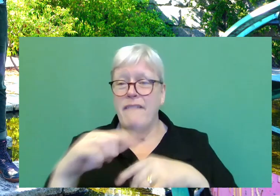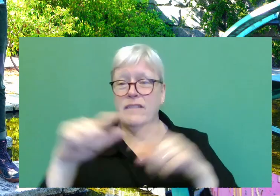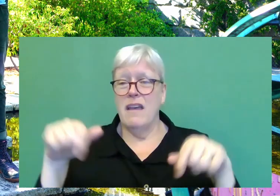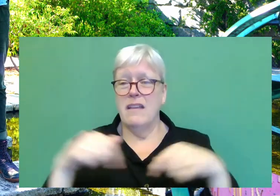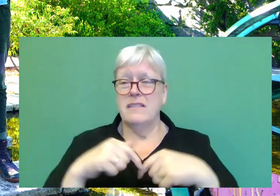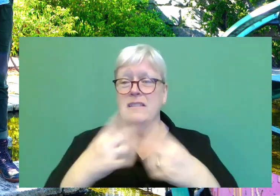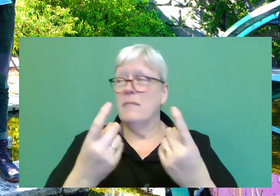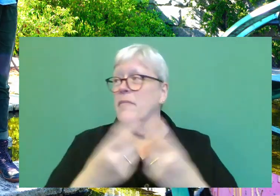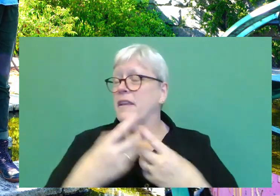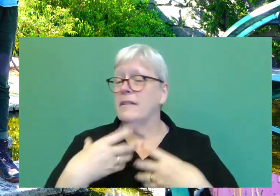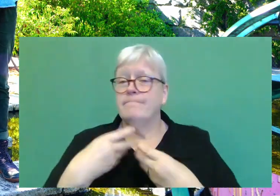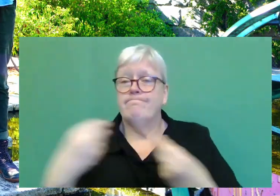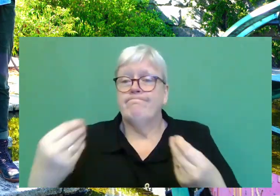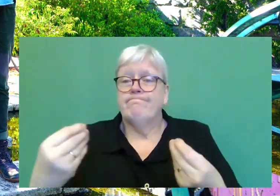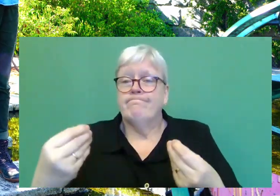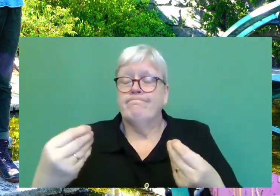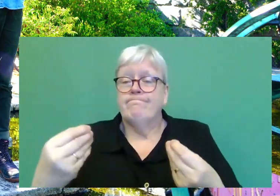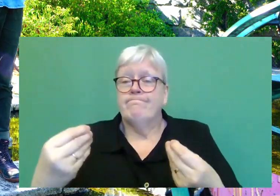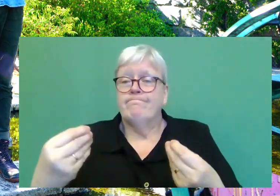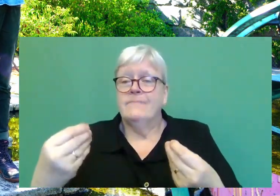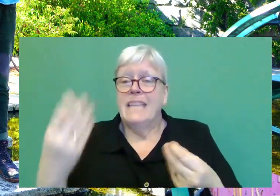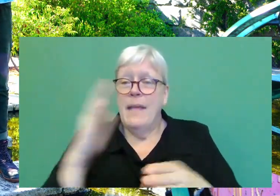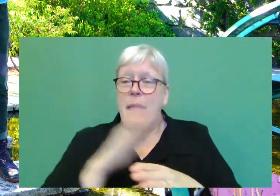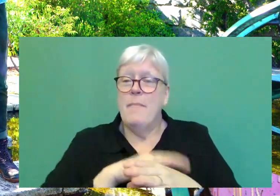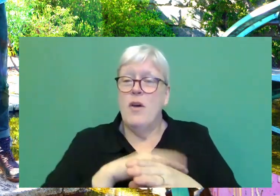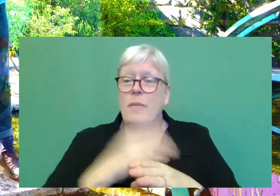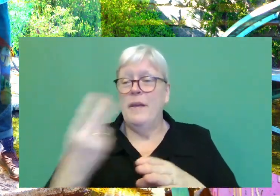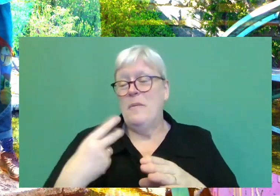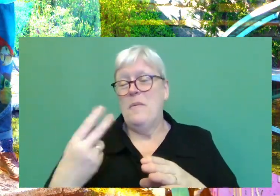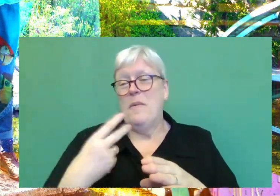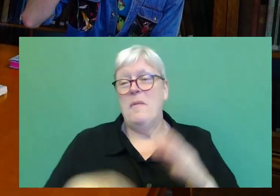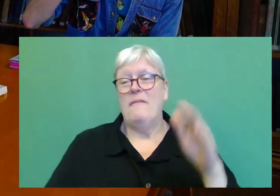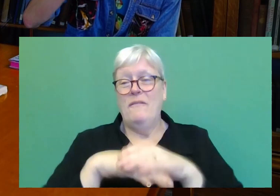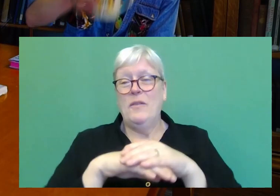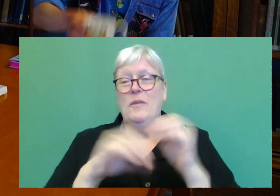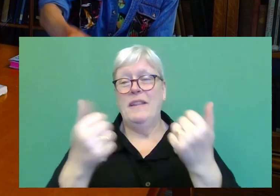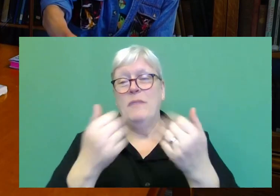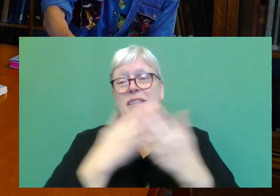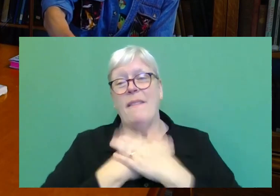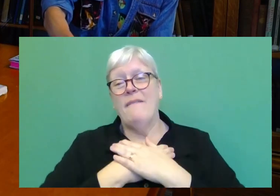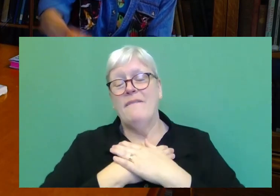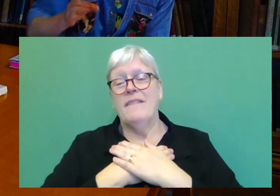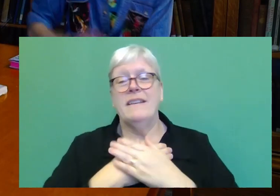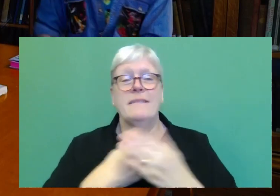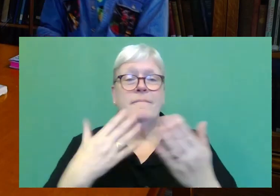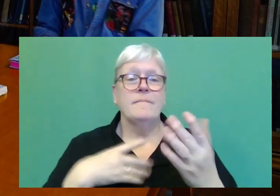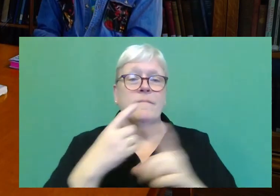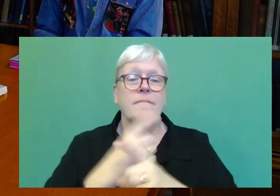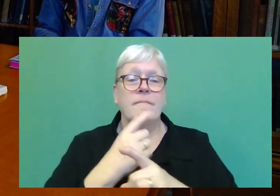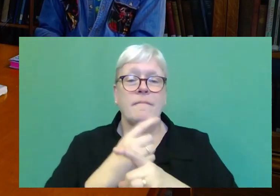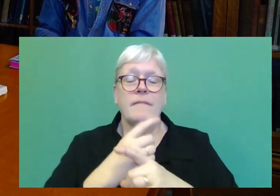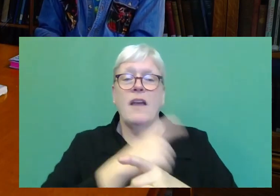But right there, in that moment, we were brimful. It was love. I want to talk to you about honesty and about